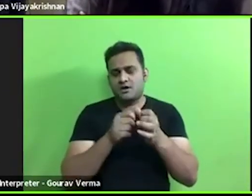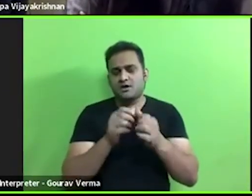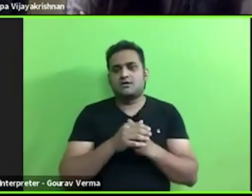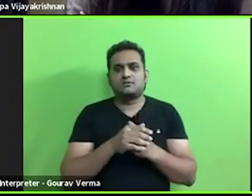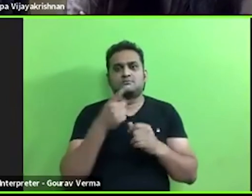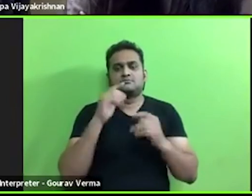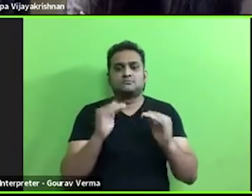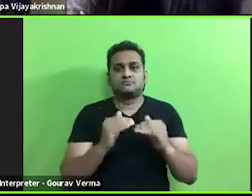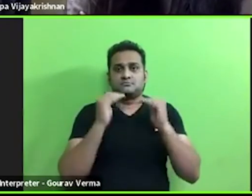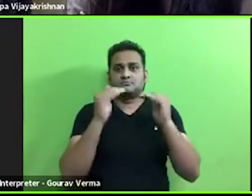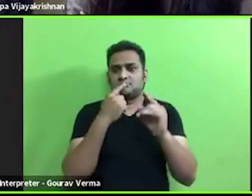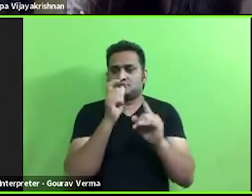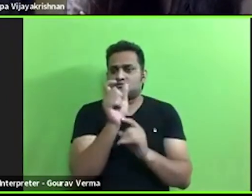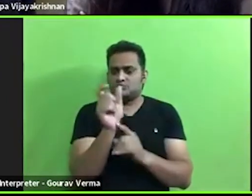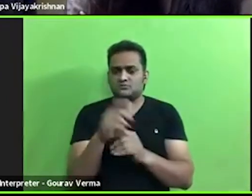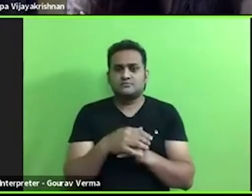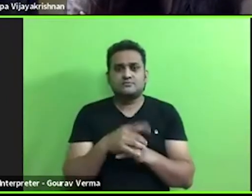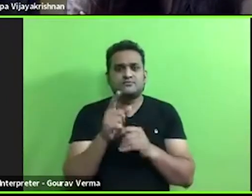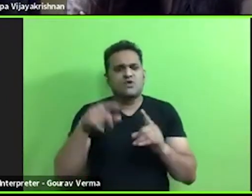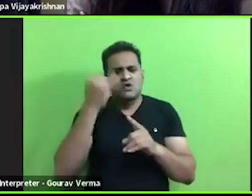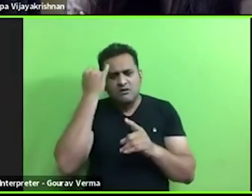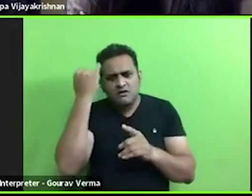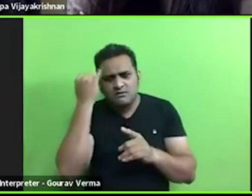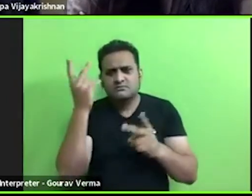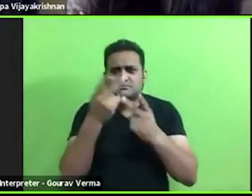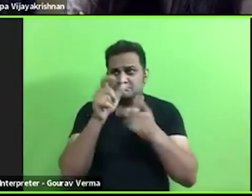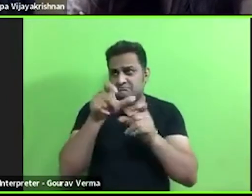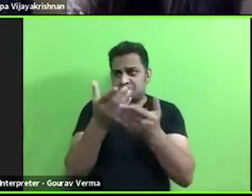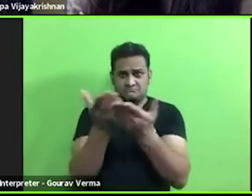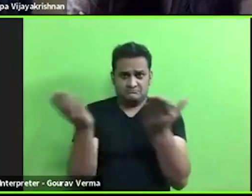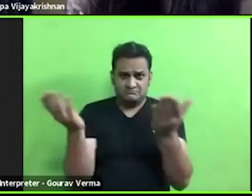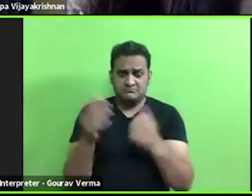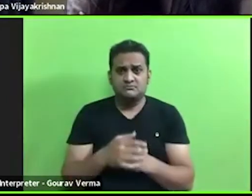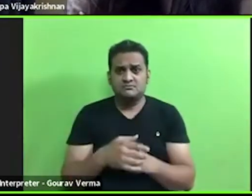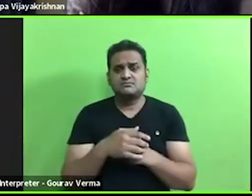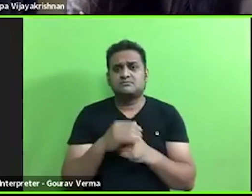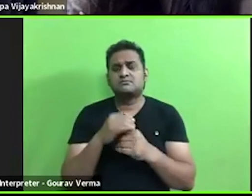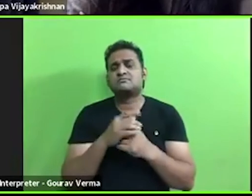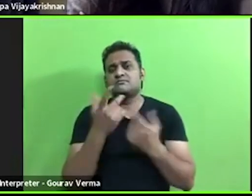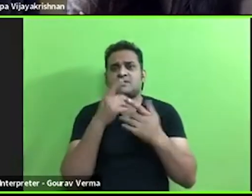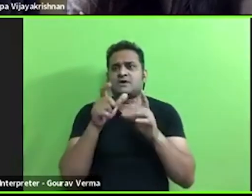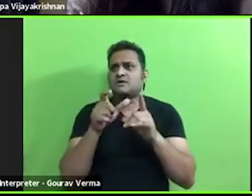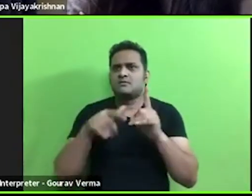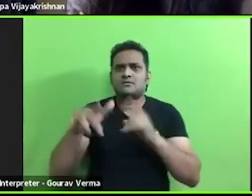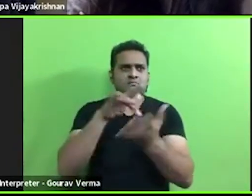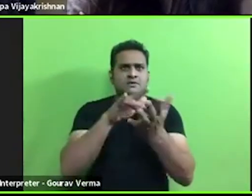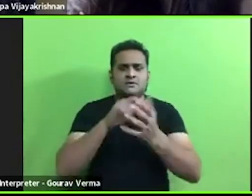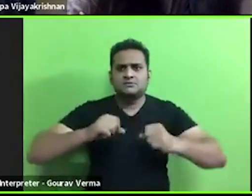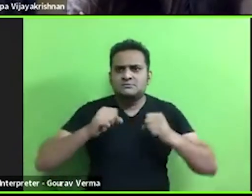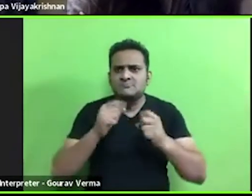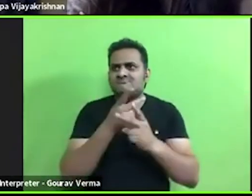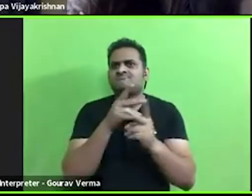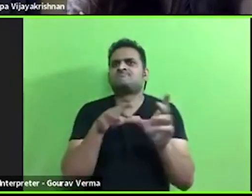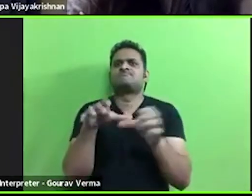Subvert all ideas of the people, subvert the spaces of the people,